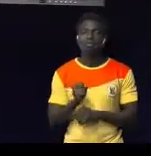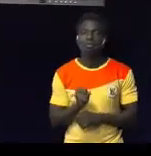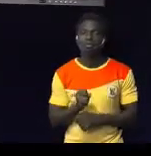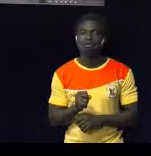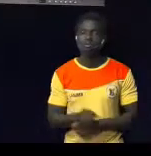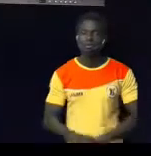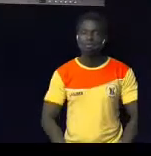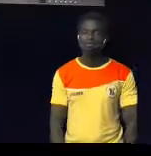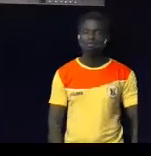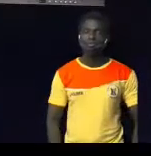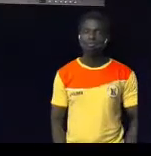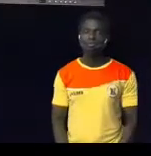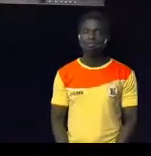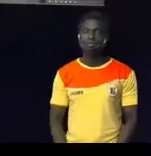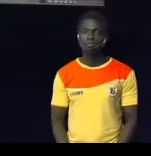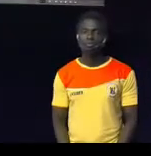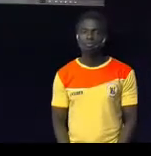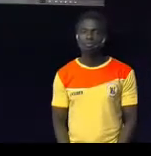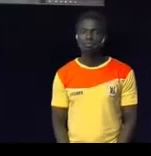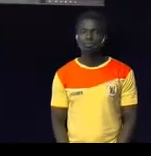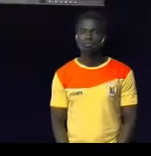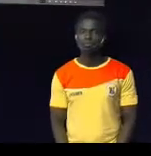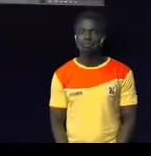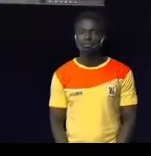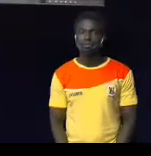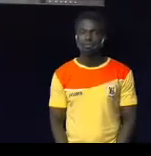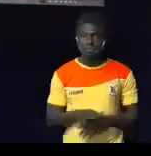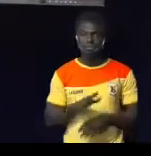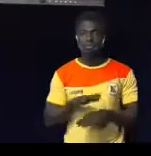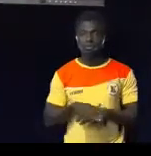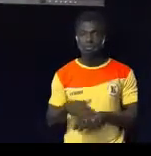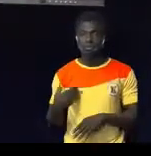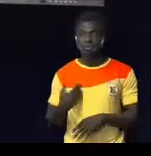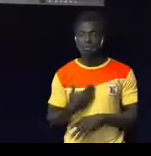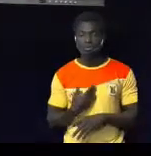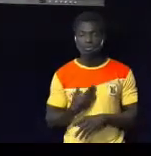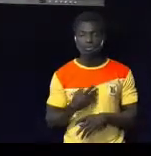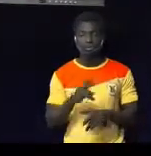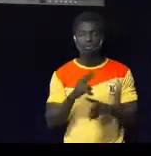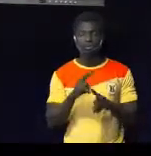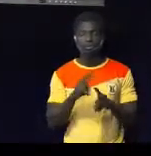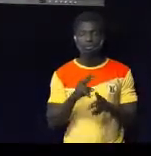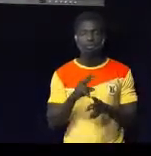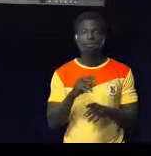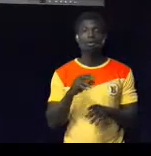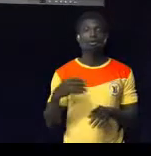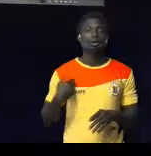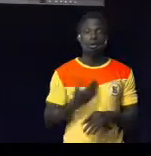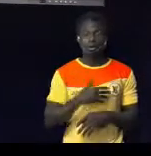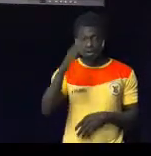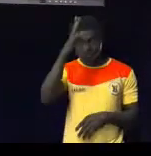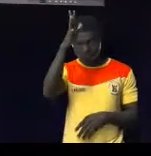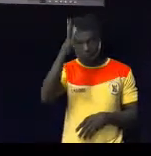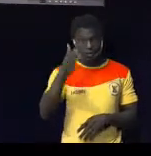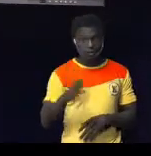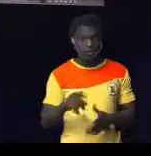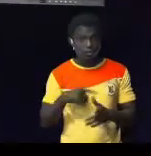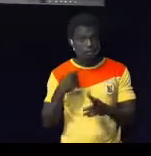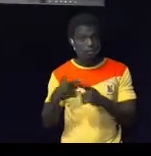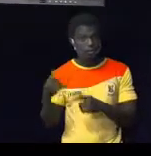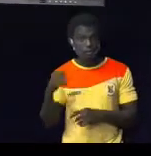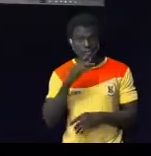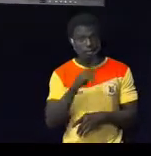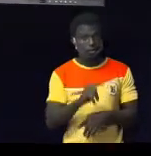foreign cultural influence on our culture and values. Now, let's talk about religion. Our forefathers then were